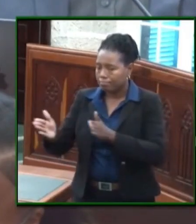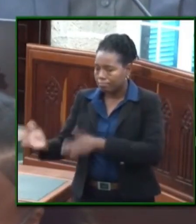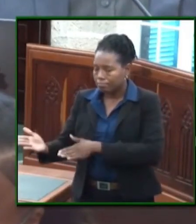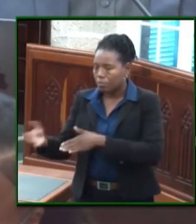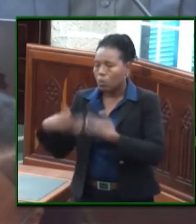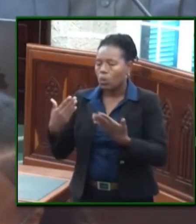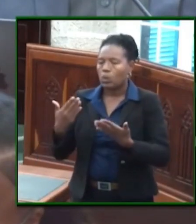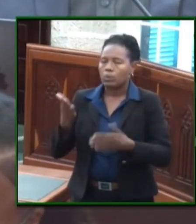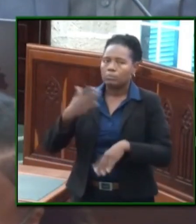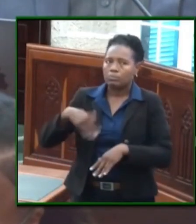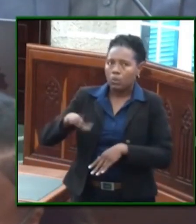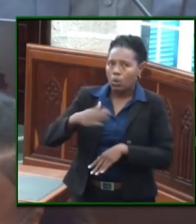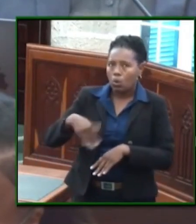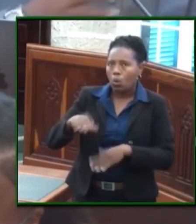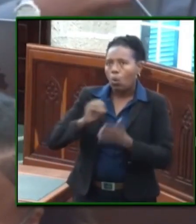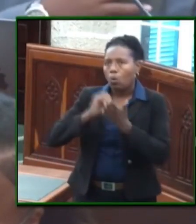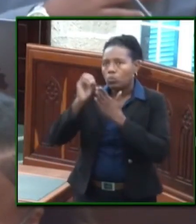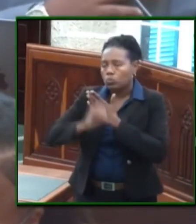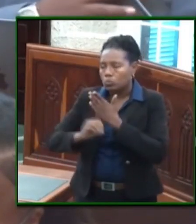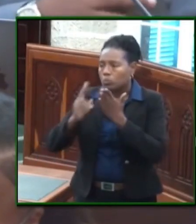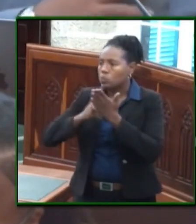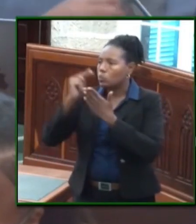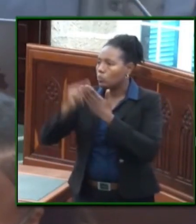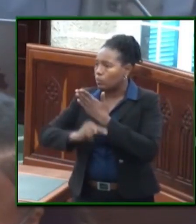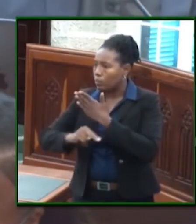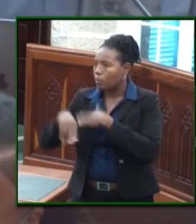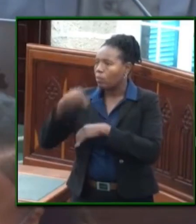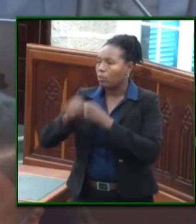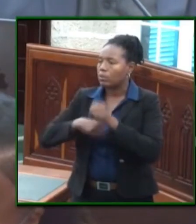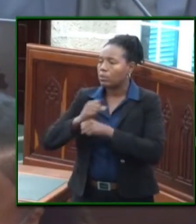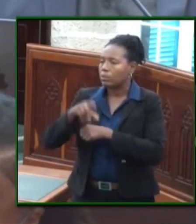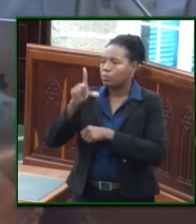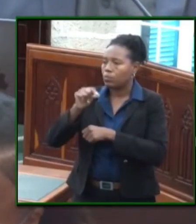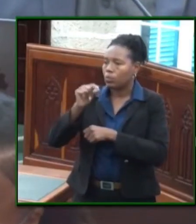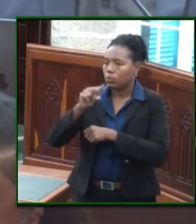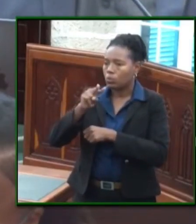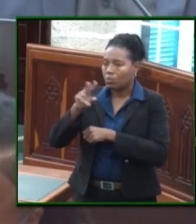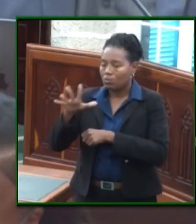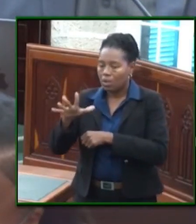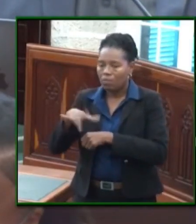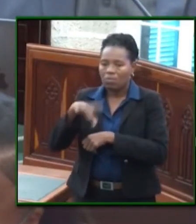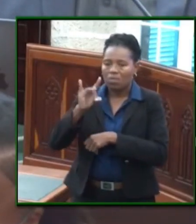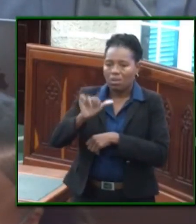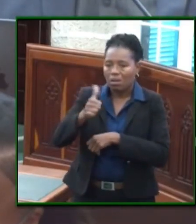around October, November this year to give us some time to find alternative